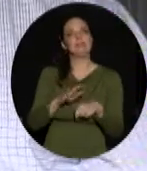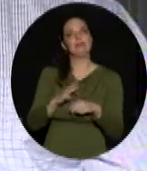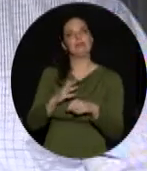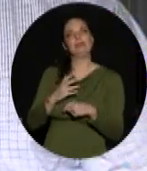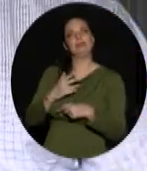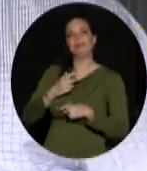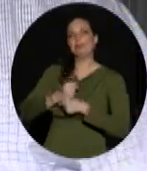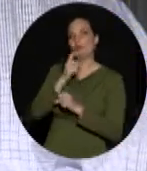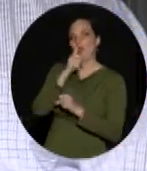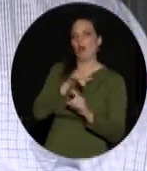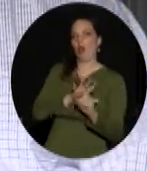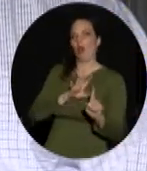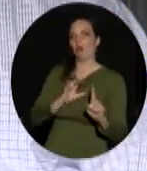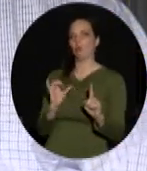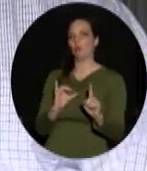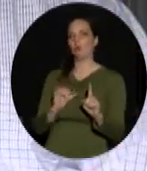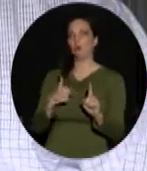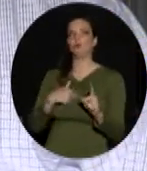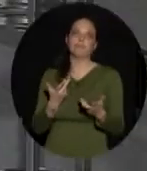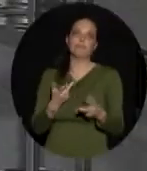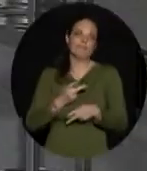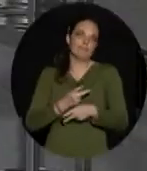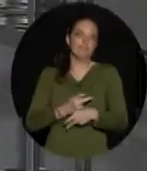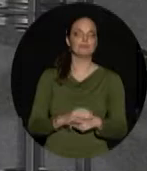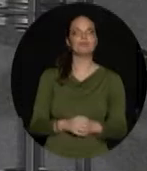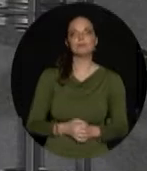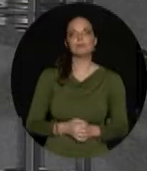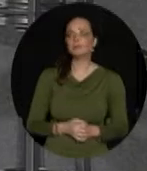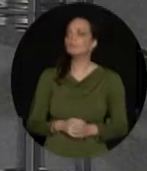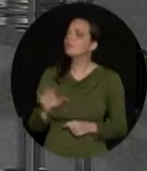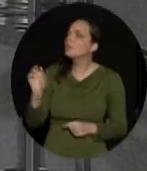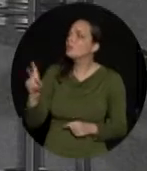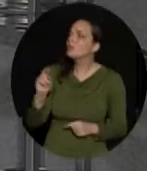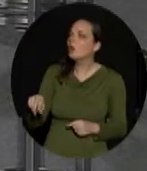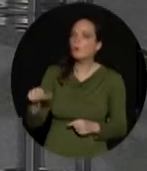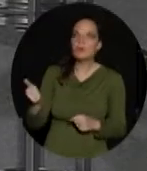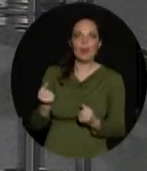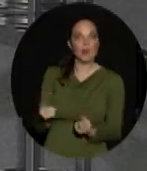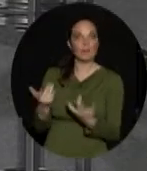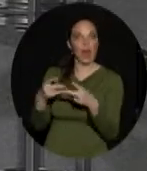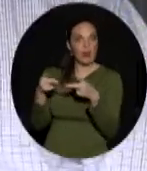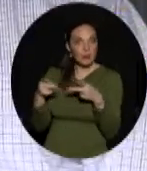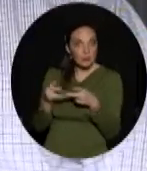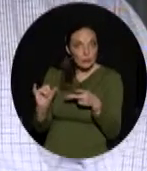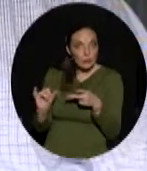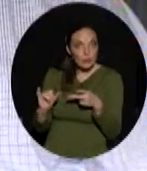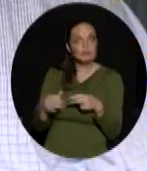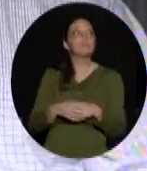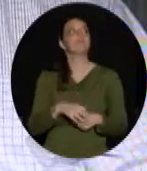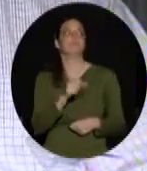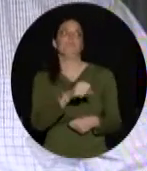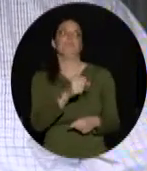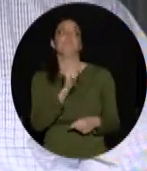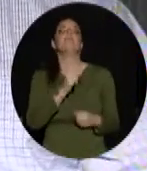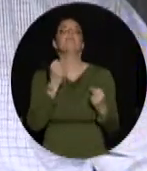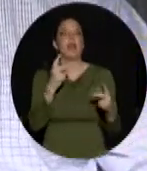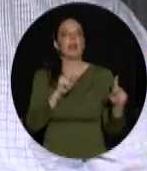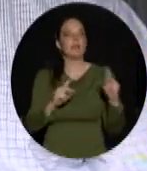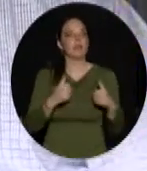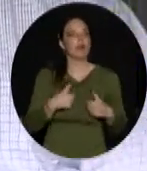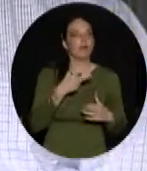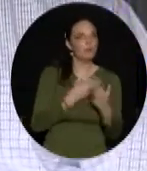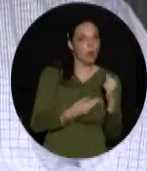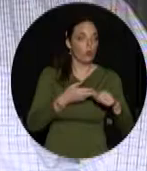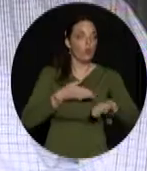taking those kinds of precautions when you try to warm your home. And with that, what about if you have a fireplace? Yeah, absolutely. There are a lot of people have both wood and